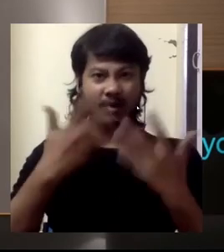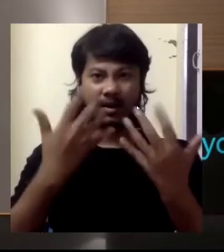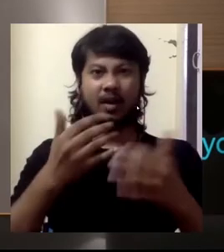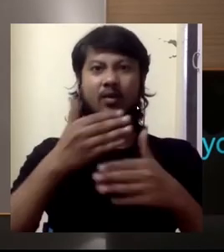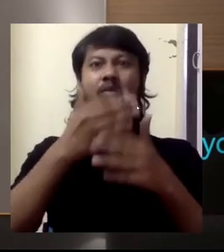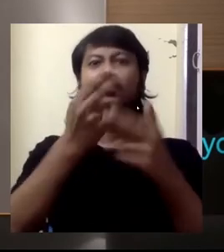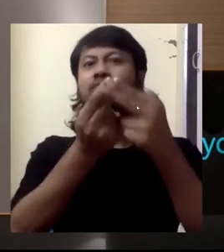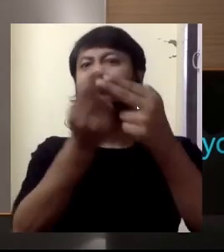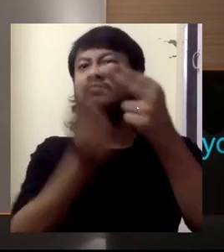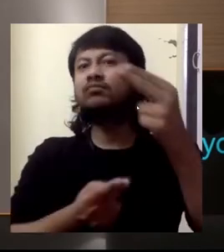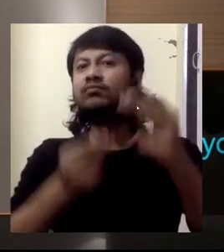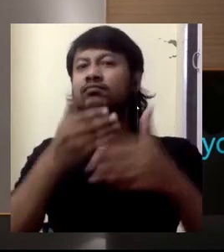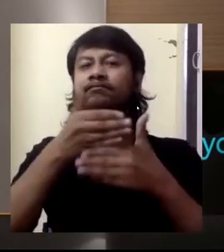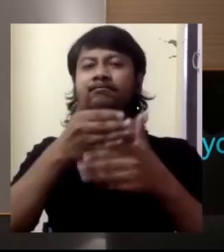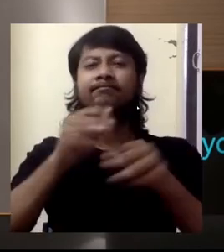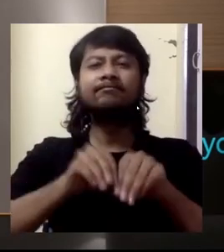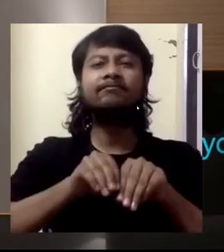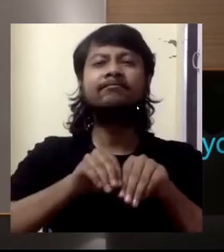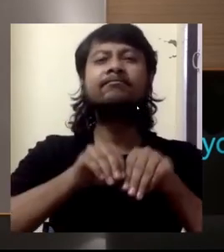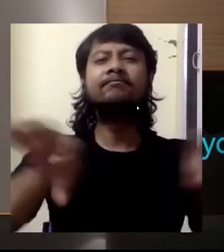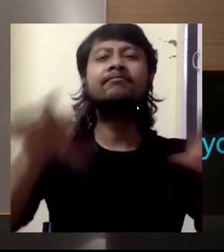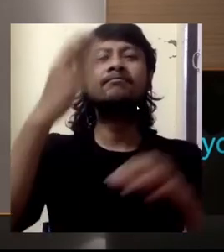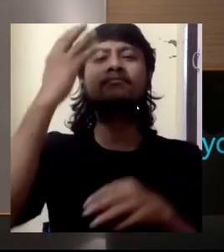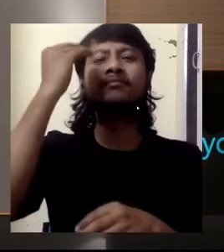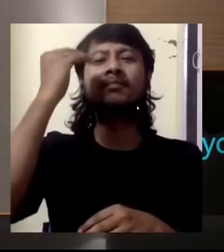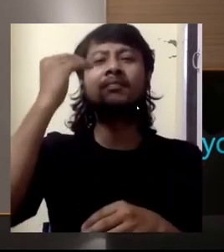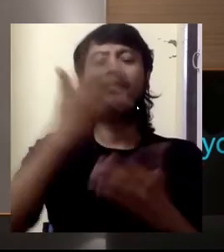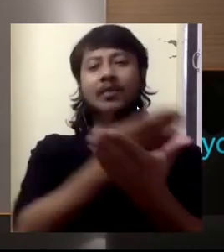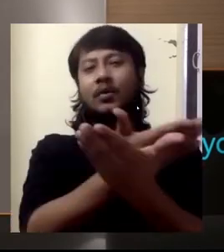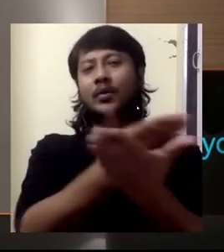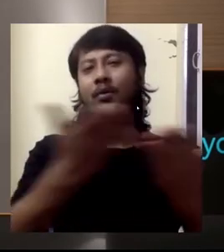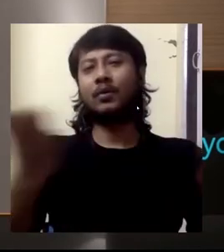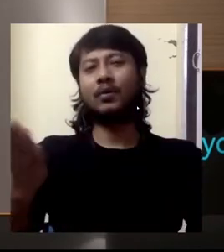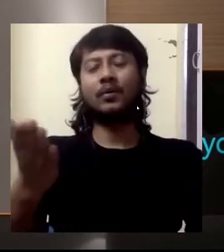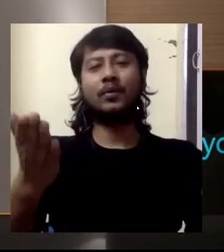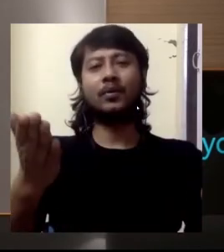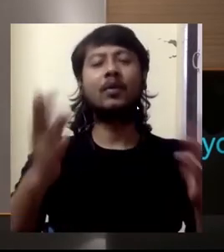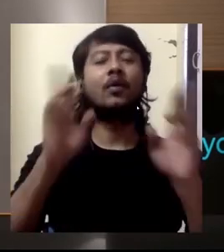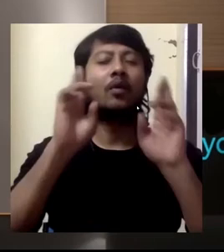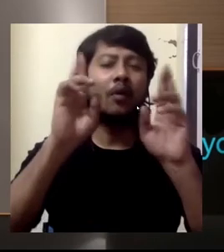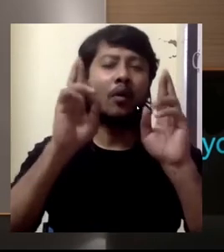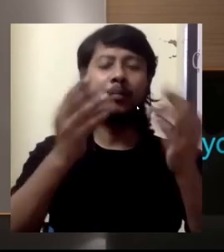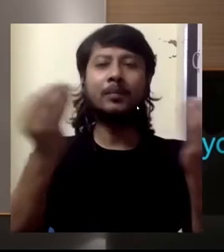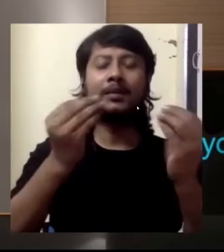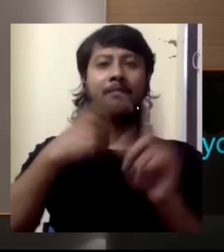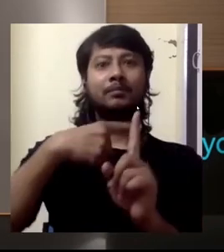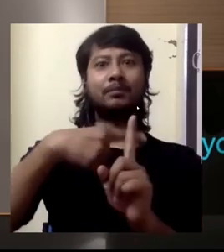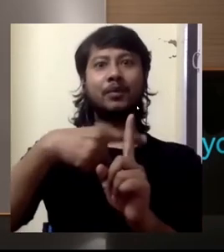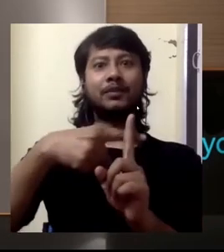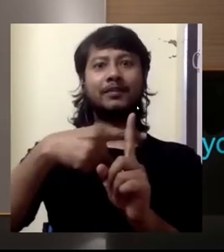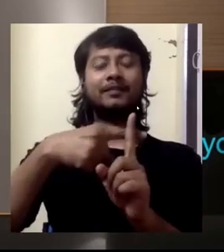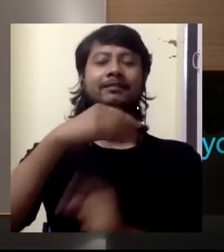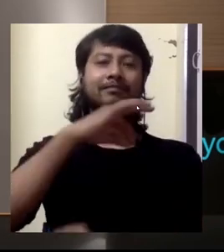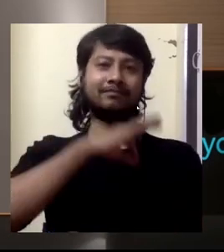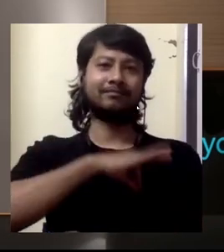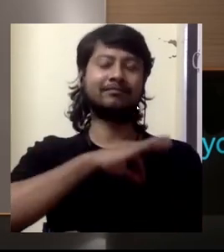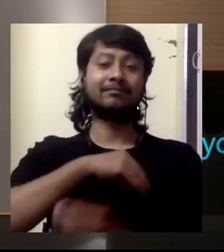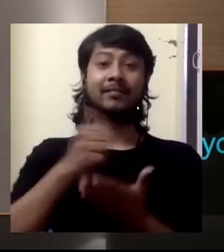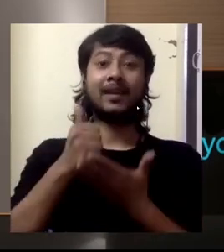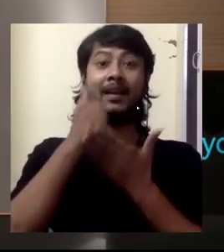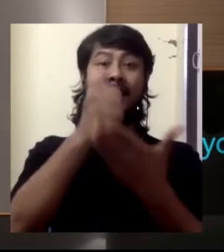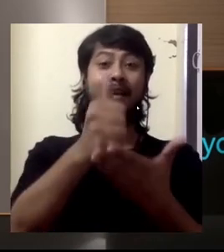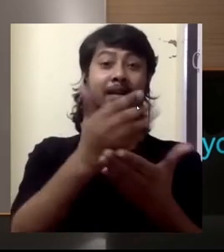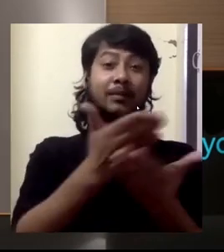who can hear something in this story that might stay with you, something that might help, something that might